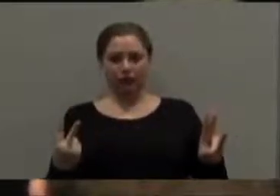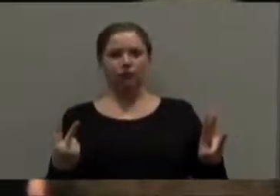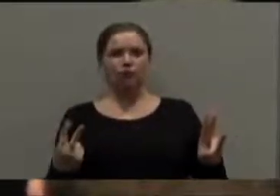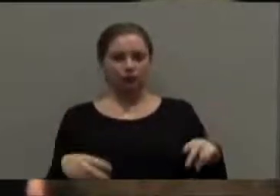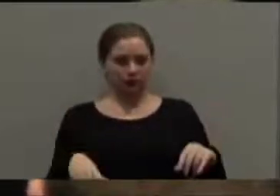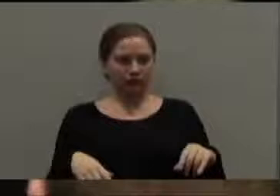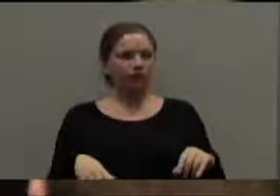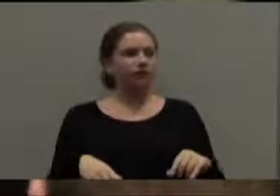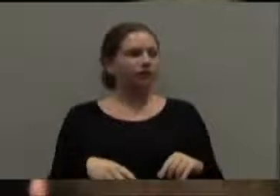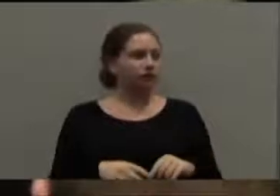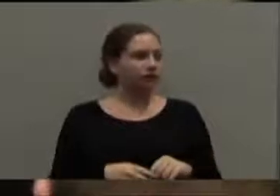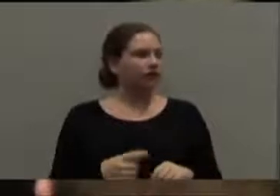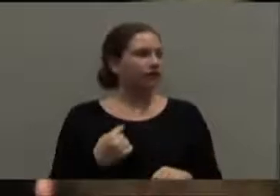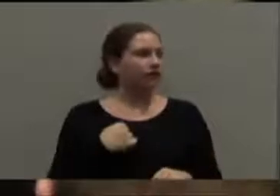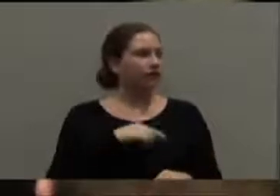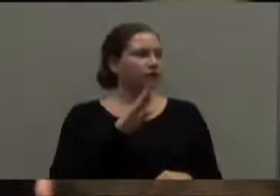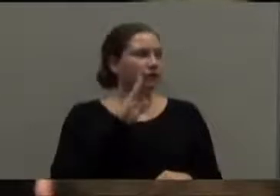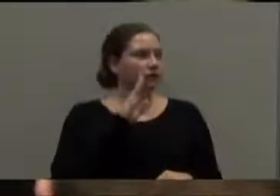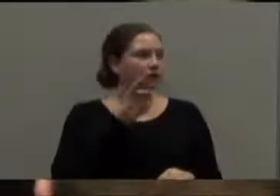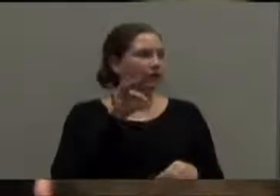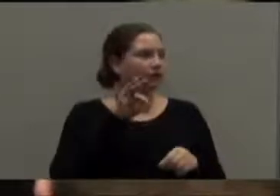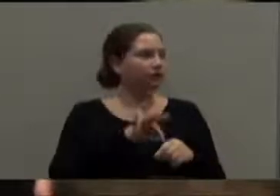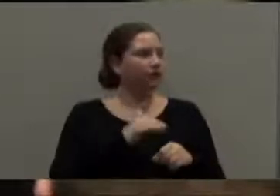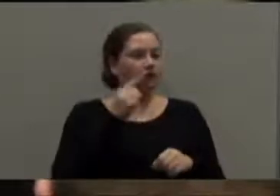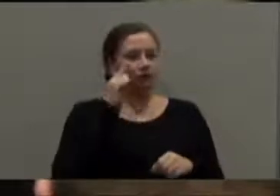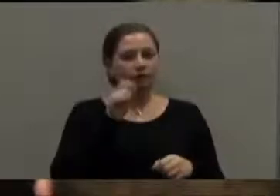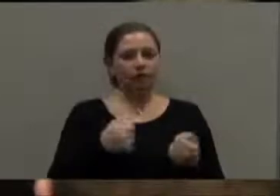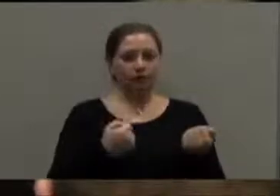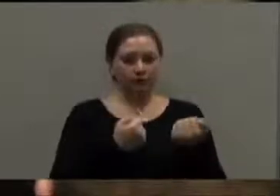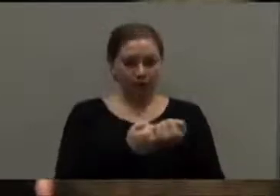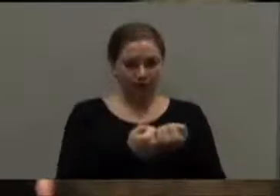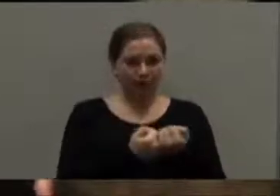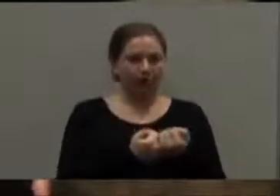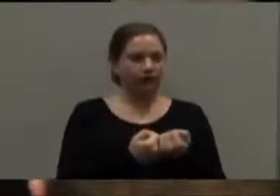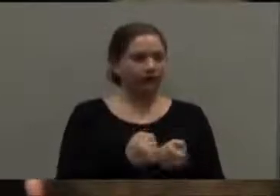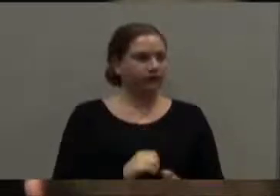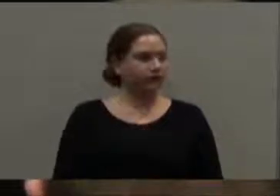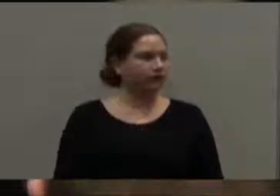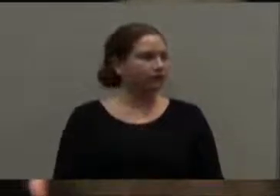Dr. Rysewyk as Okay. superintendent. So let's do another roll call.